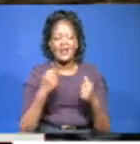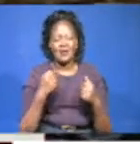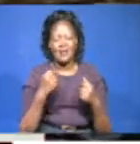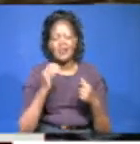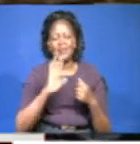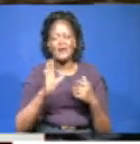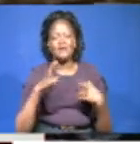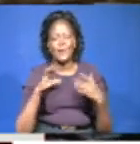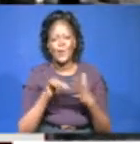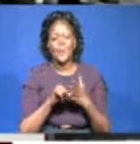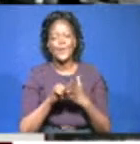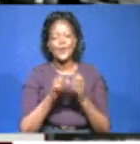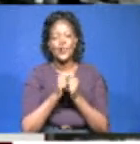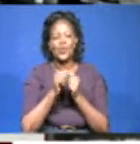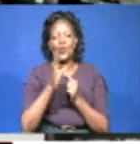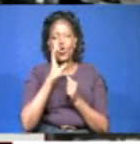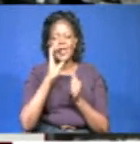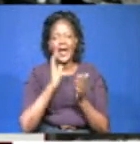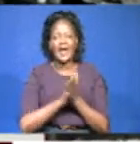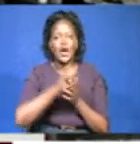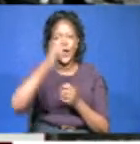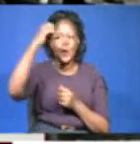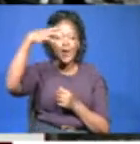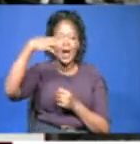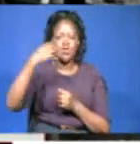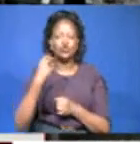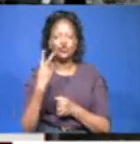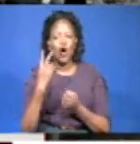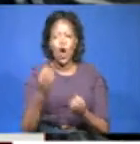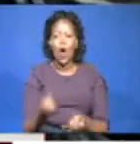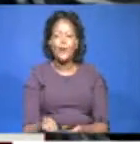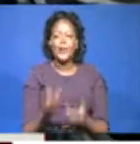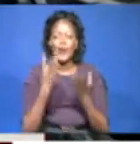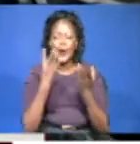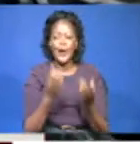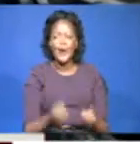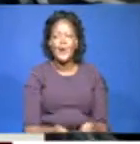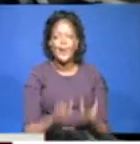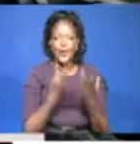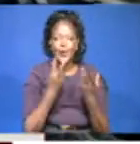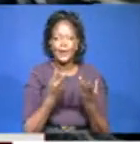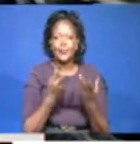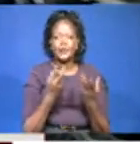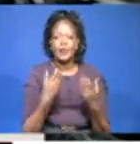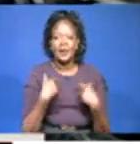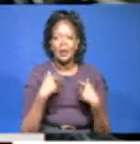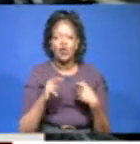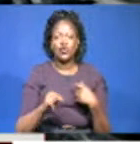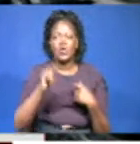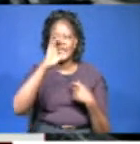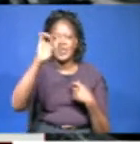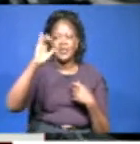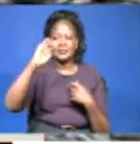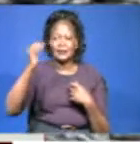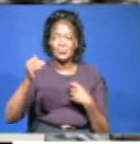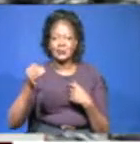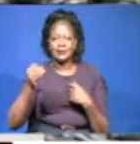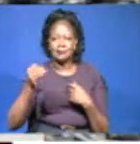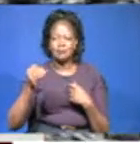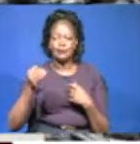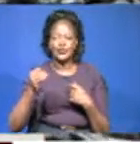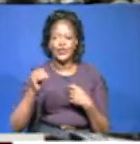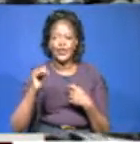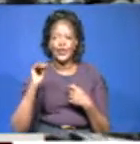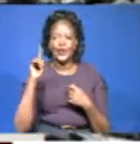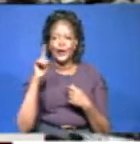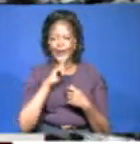Ukrainian officials say. At least two blasts were reported in Kiev. In the northeastern city of Kharkiv, critical